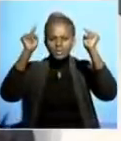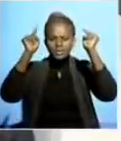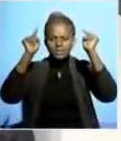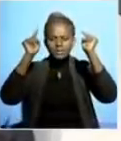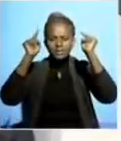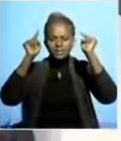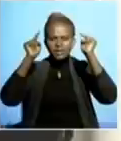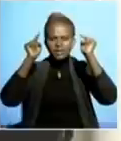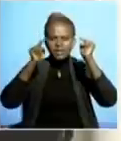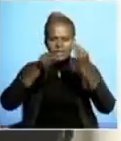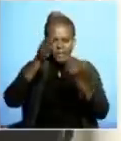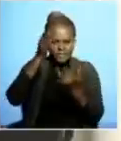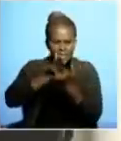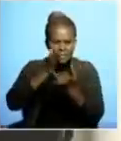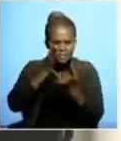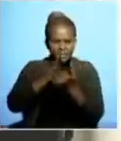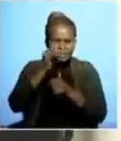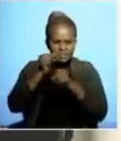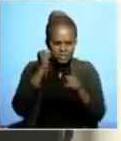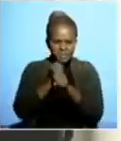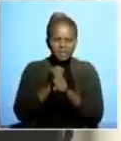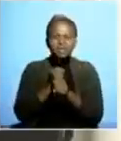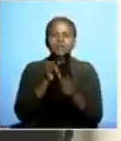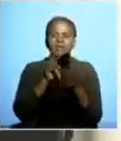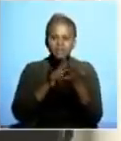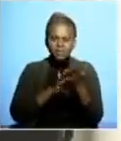by mid-year on these issues.